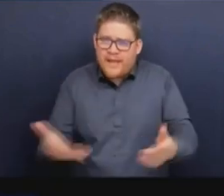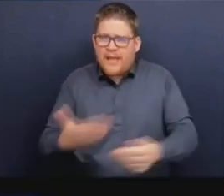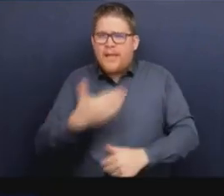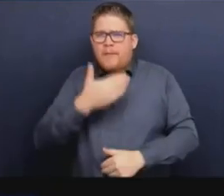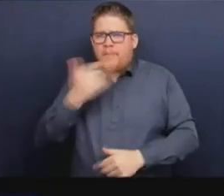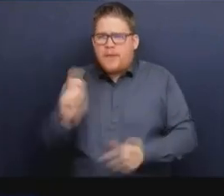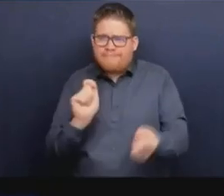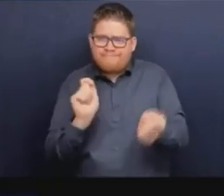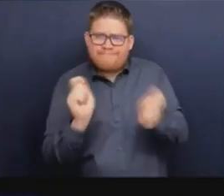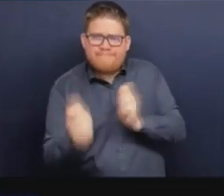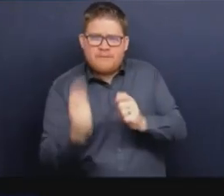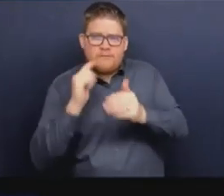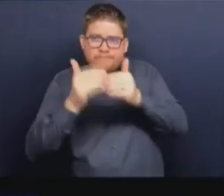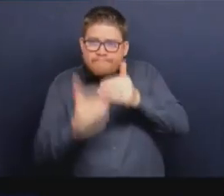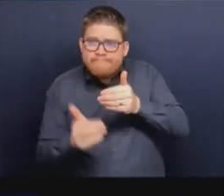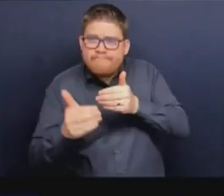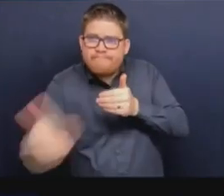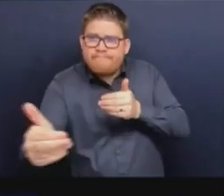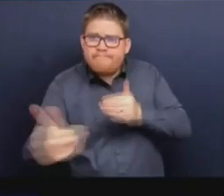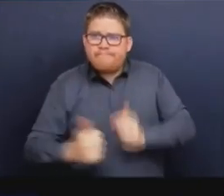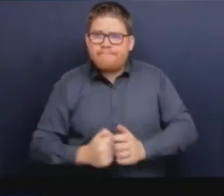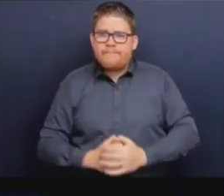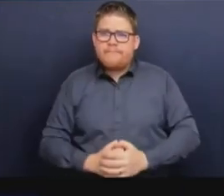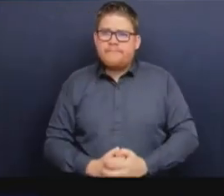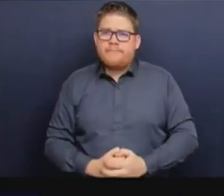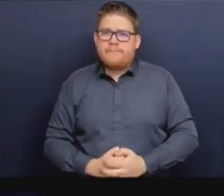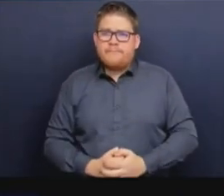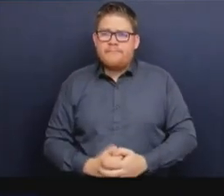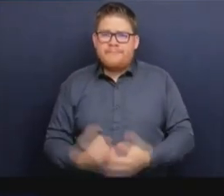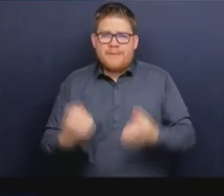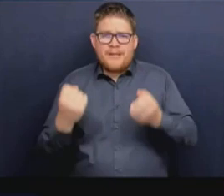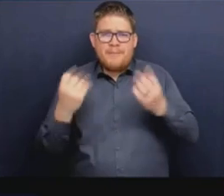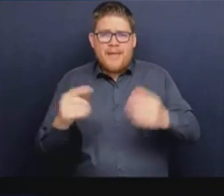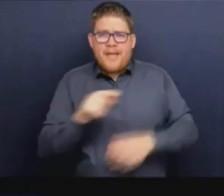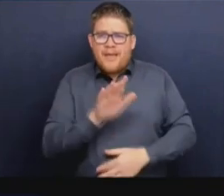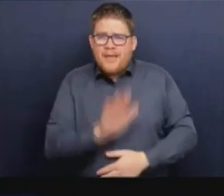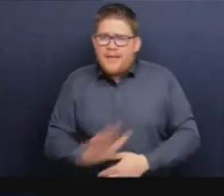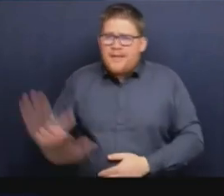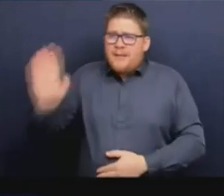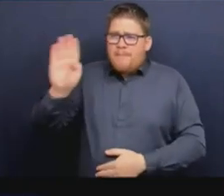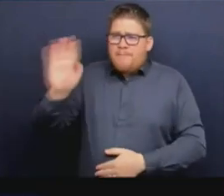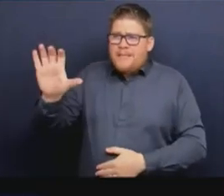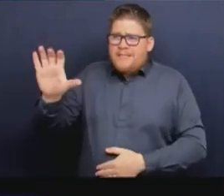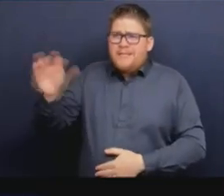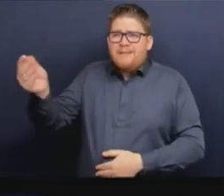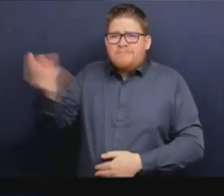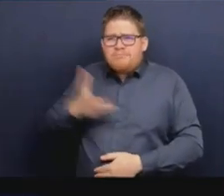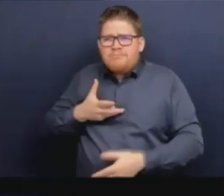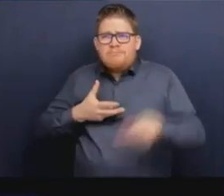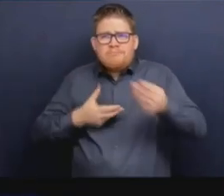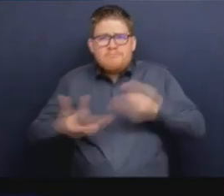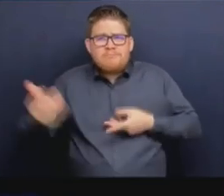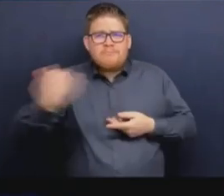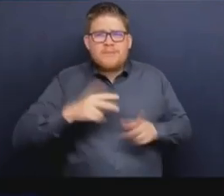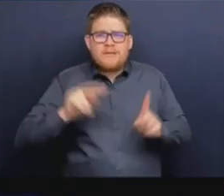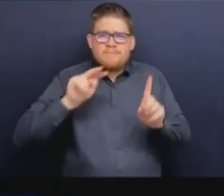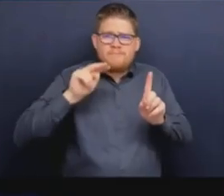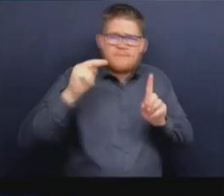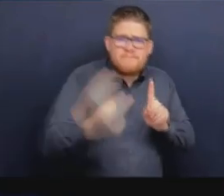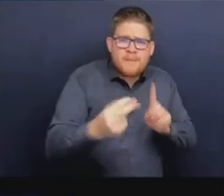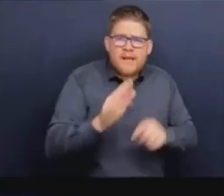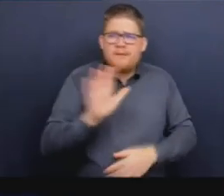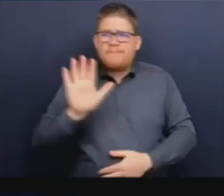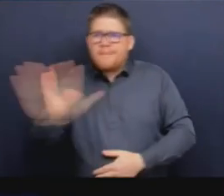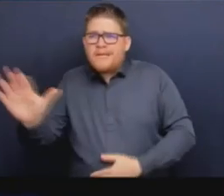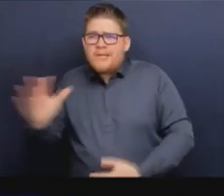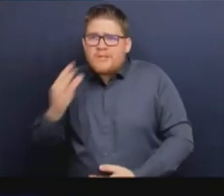people across British Columbia shared their diverse perspectives and experiences of using government services. Their